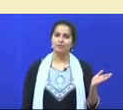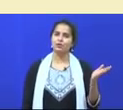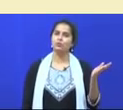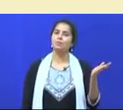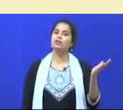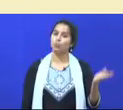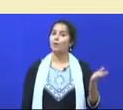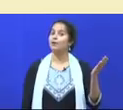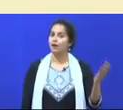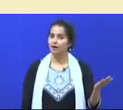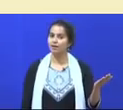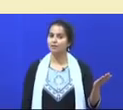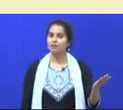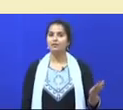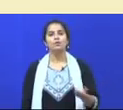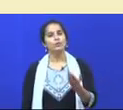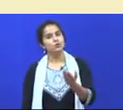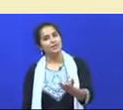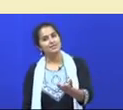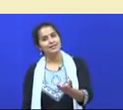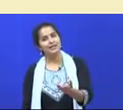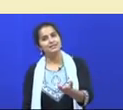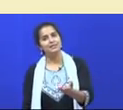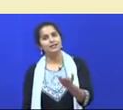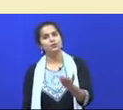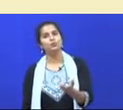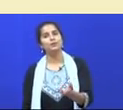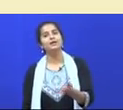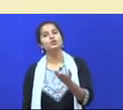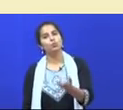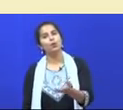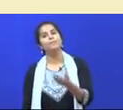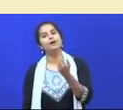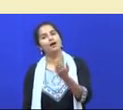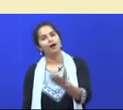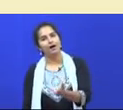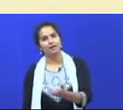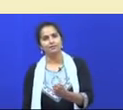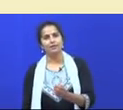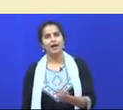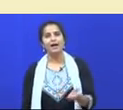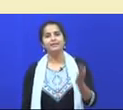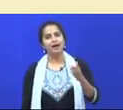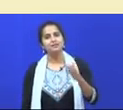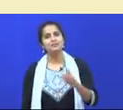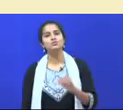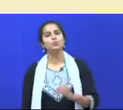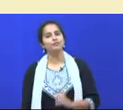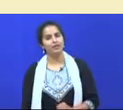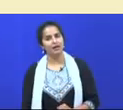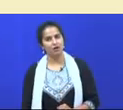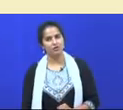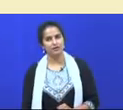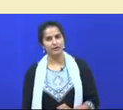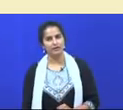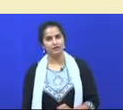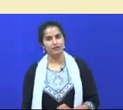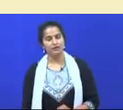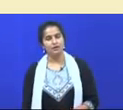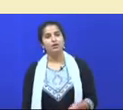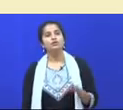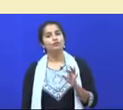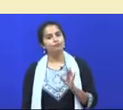man, it would be Tvam kaha. When you ask a lady, it would be Tvam ka. And the answers would vary